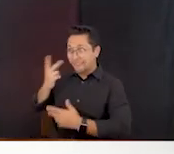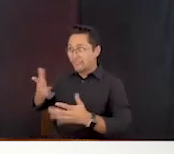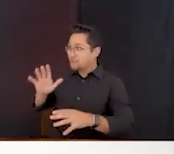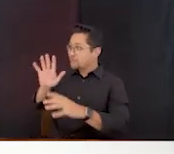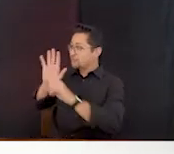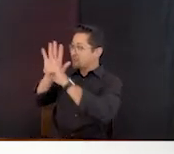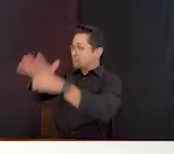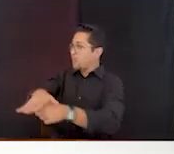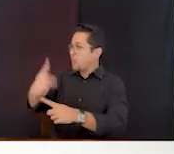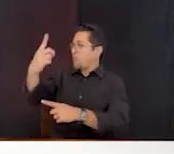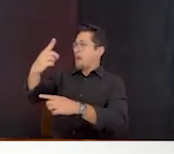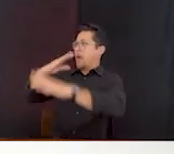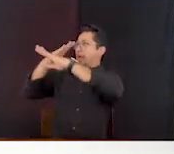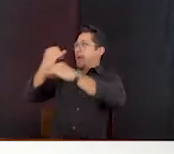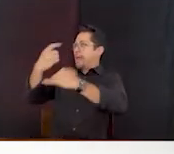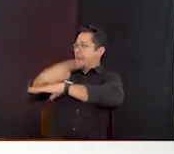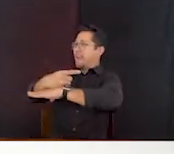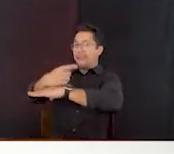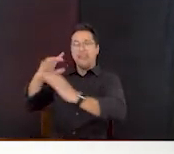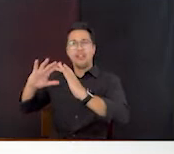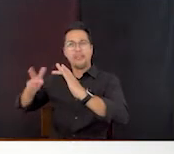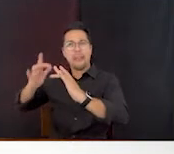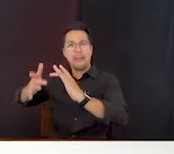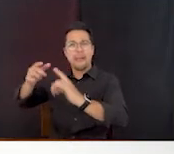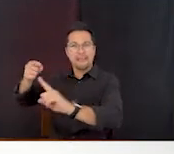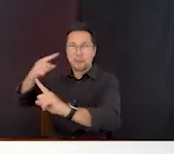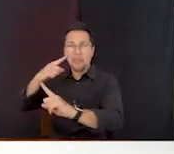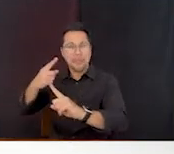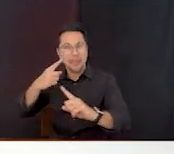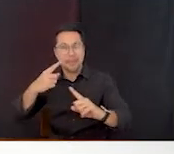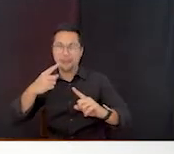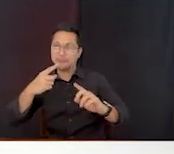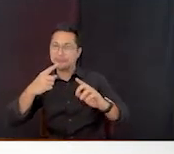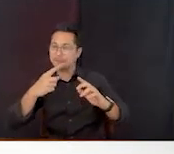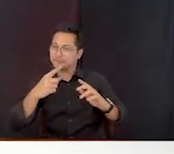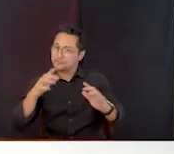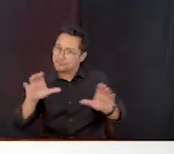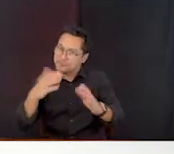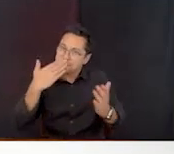2 years now, and I'm majoring in media and communication studies.